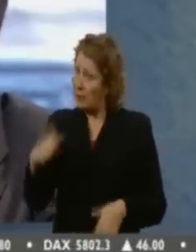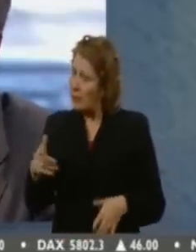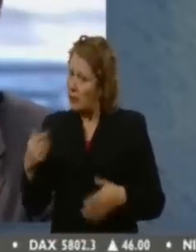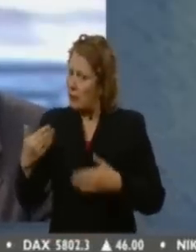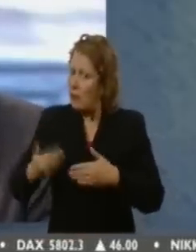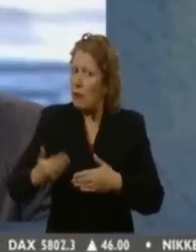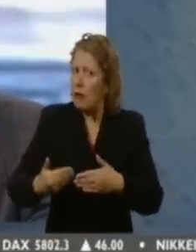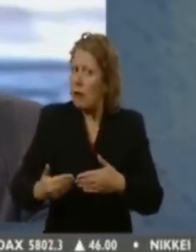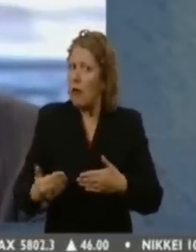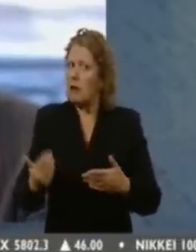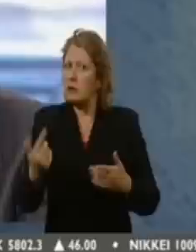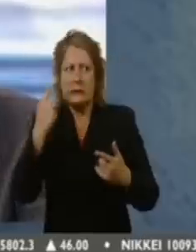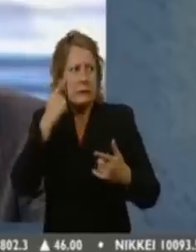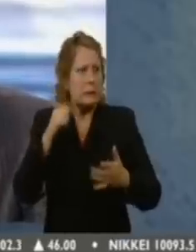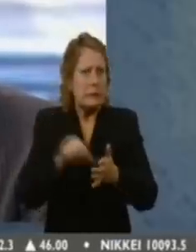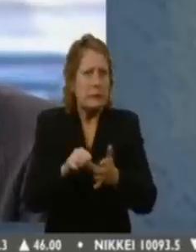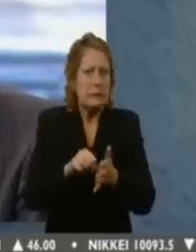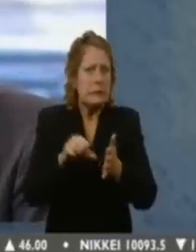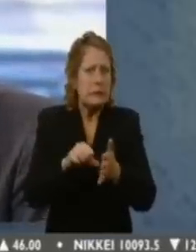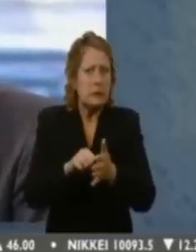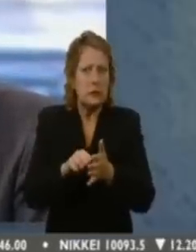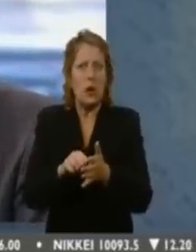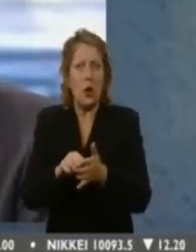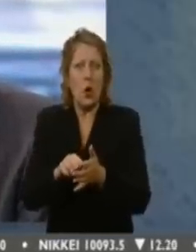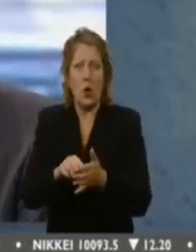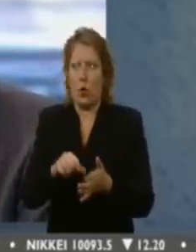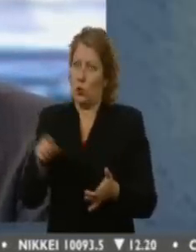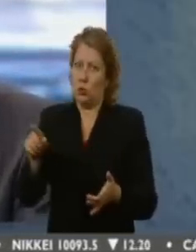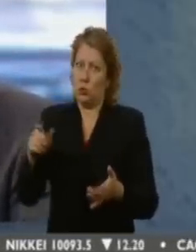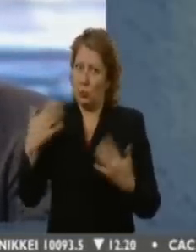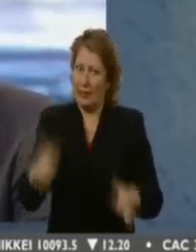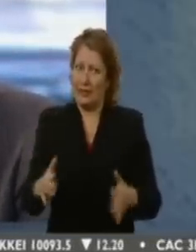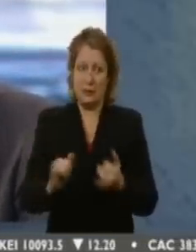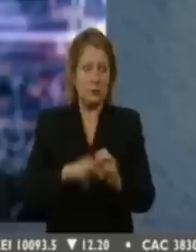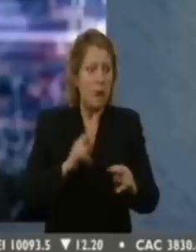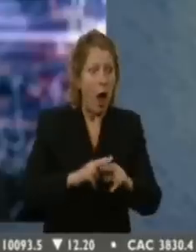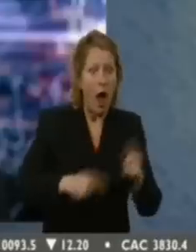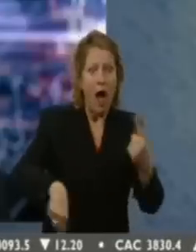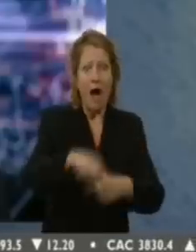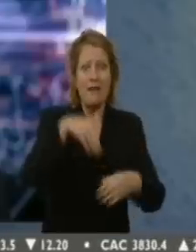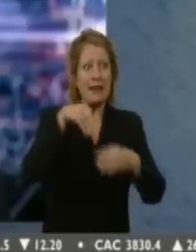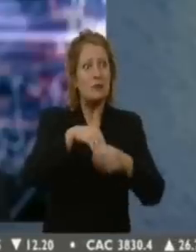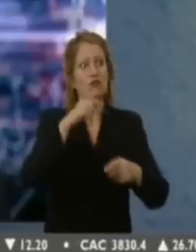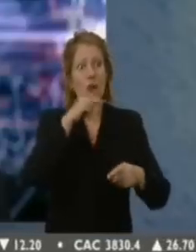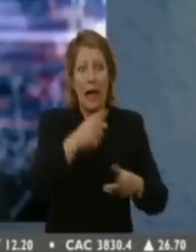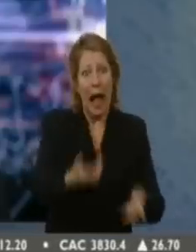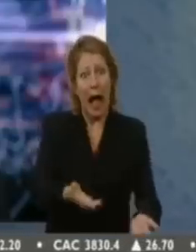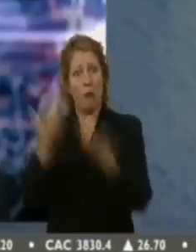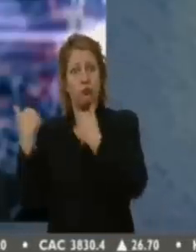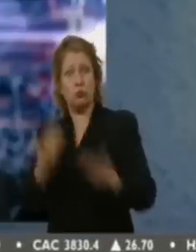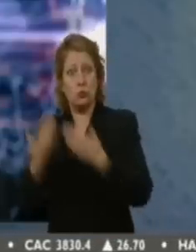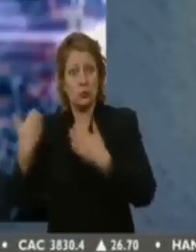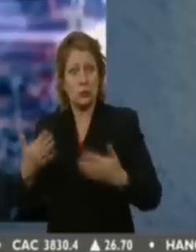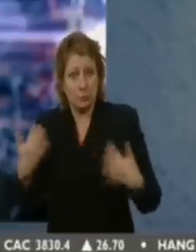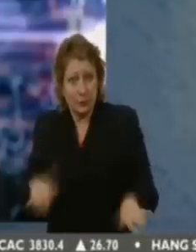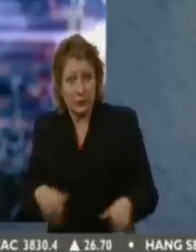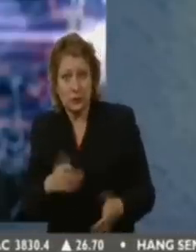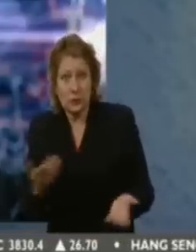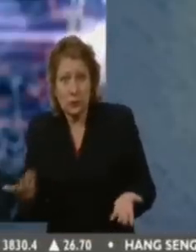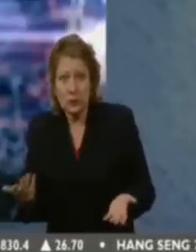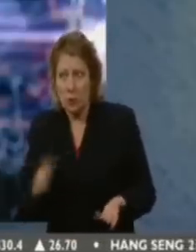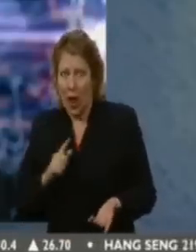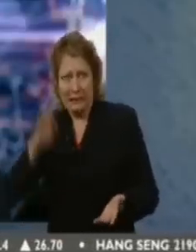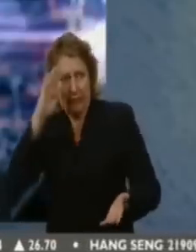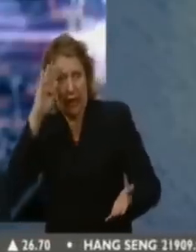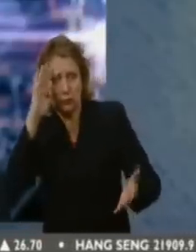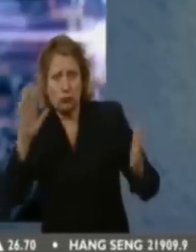this confrontation with the Russian state, did you take any of your staff out of harm's way, actually take them out of Russia because you felt it was too dangerous? We took all